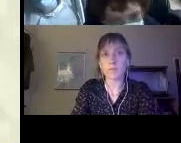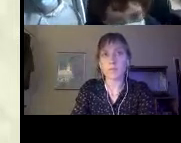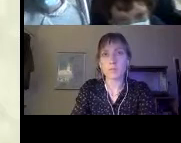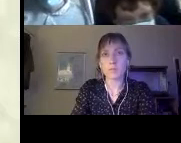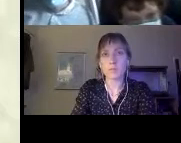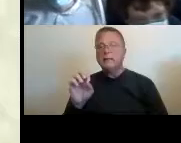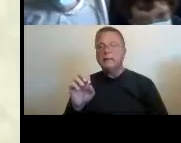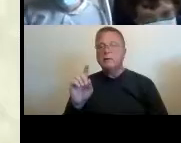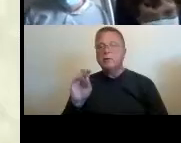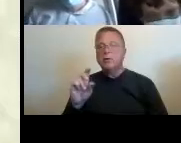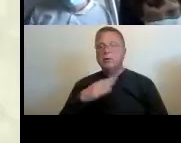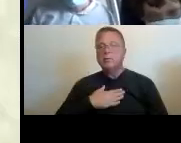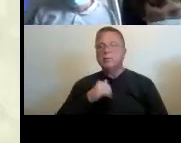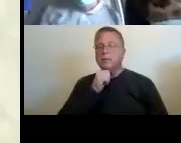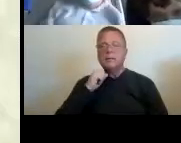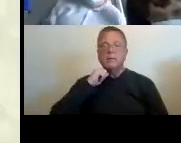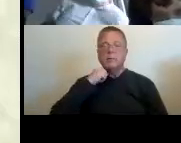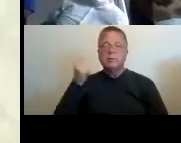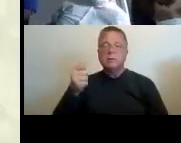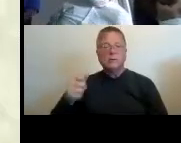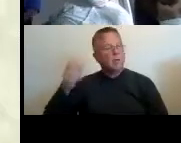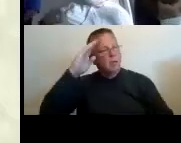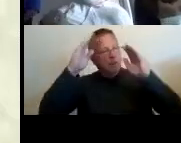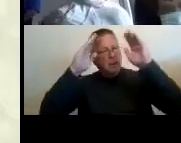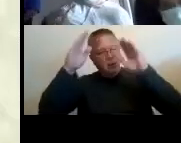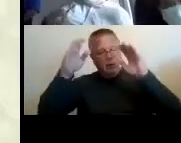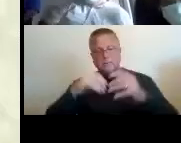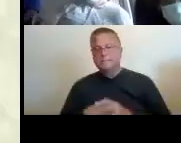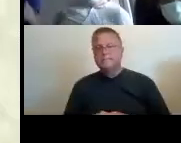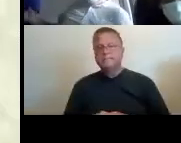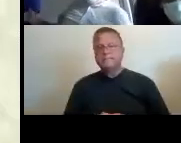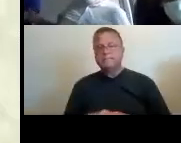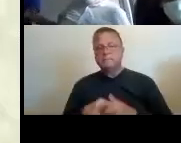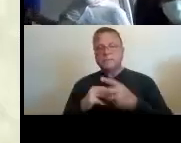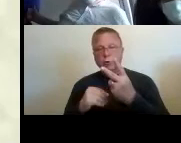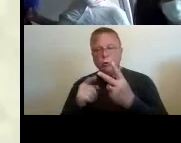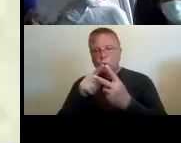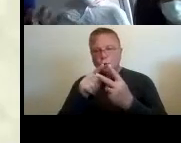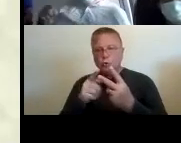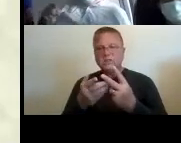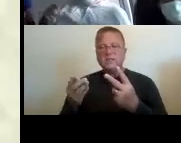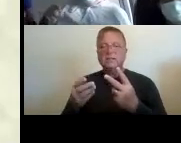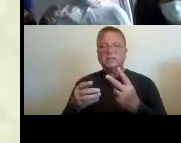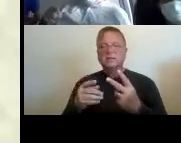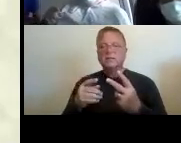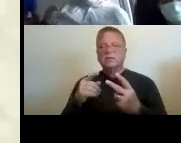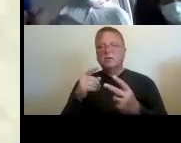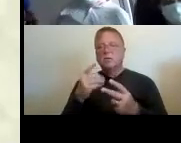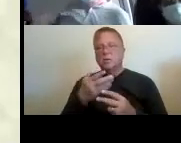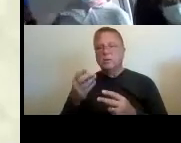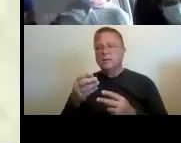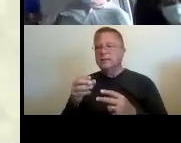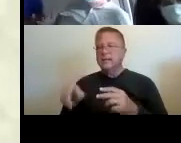yourself. Okay. Hi, everyone. There were 2 things that, one of which I put into the